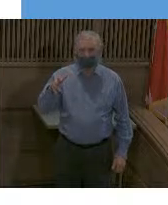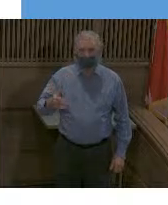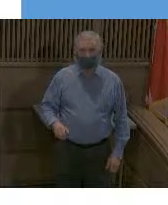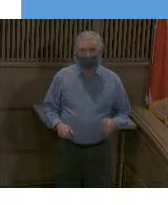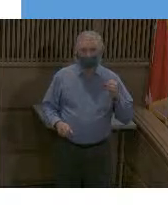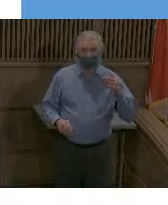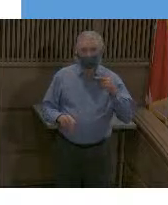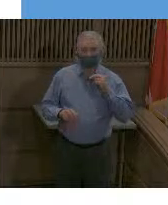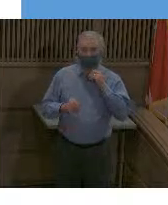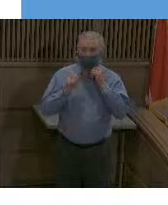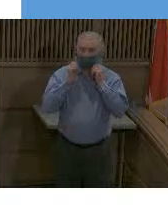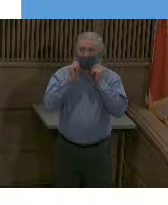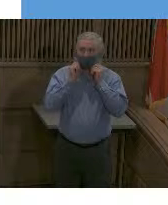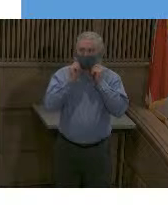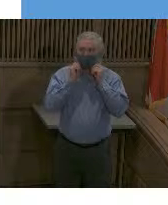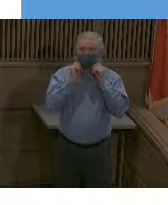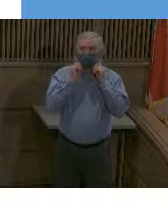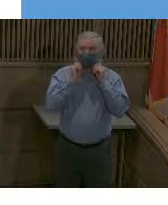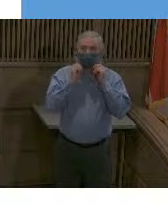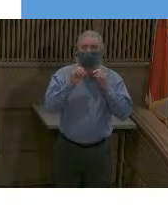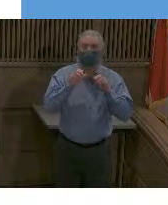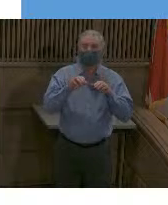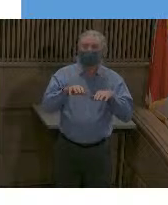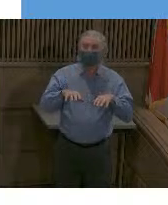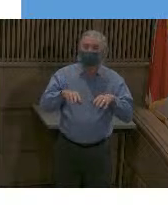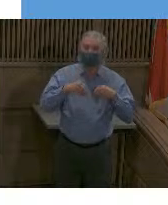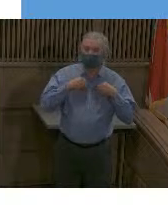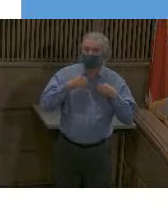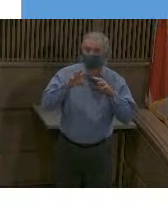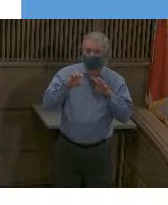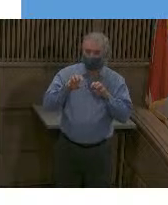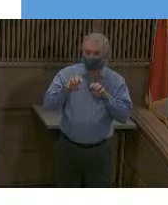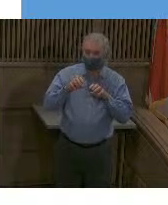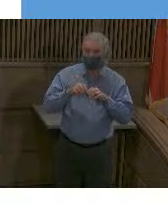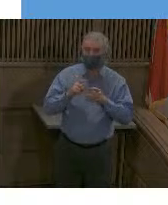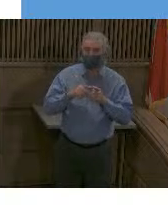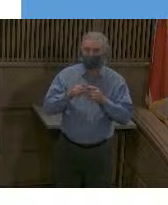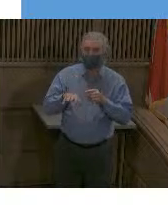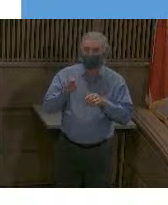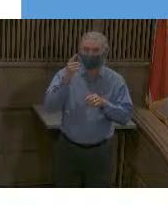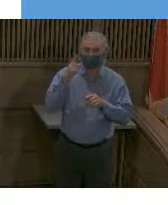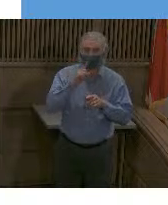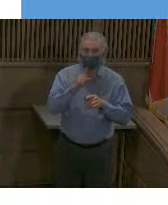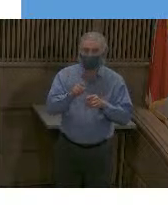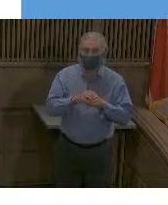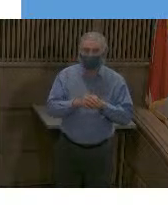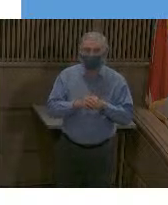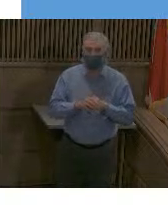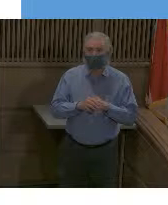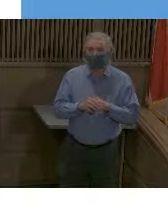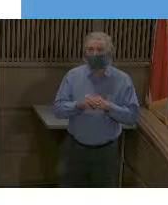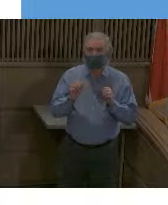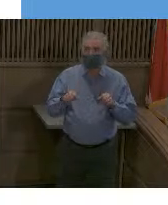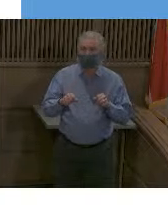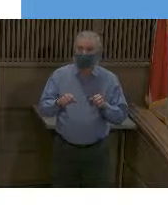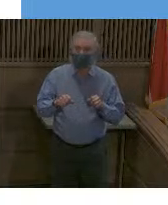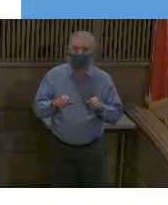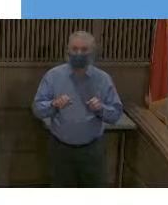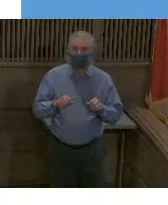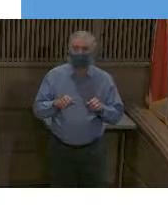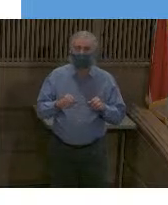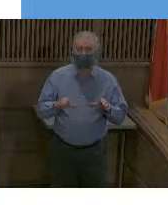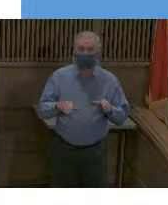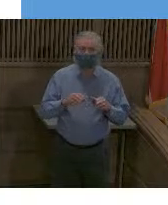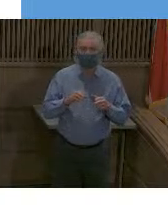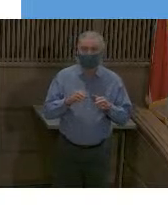healthcare provider, get a test. If we'll all do the things that we know to do, we'll help contain this virus. And